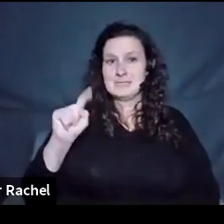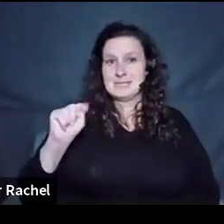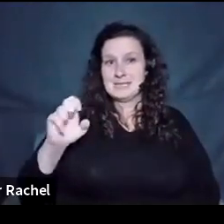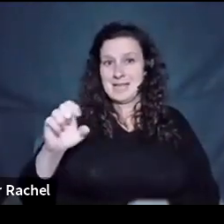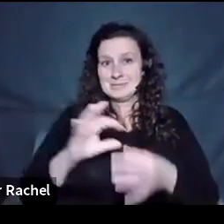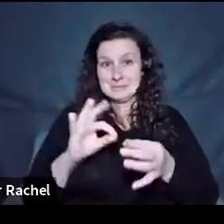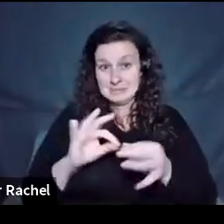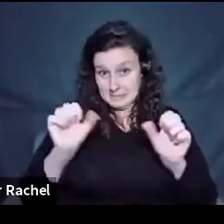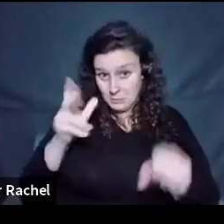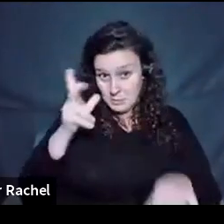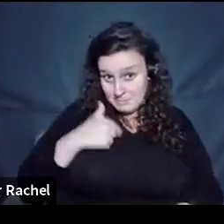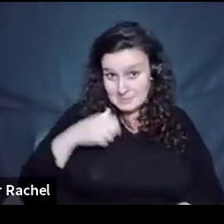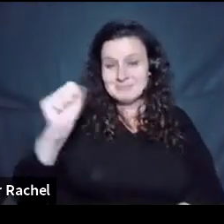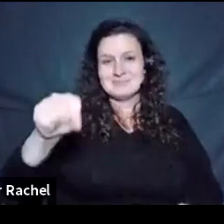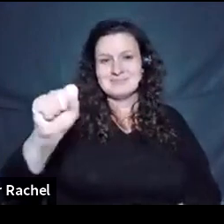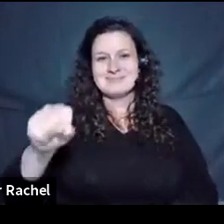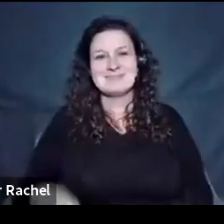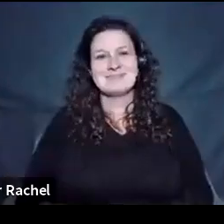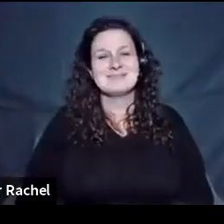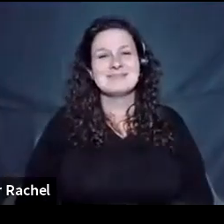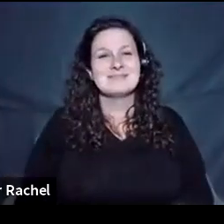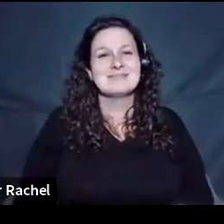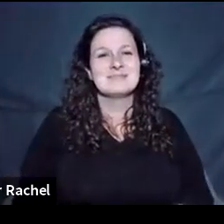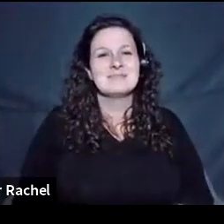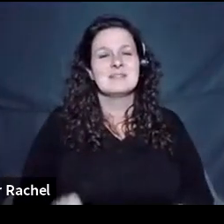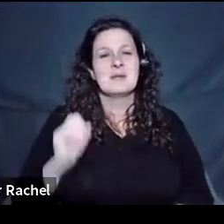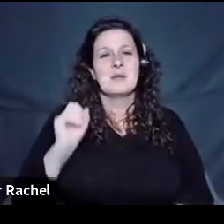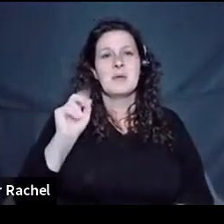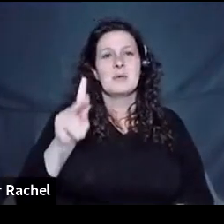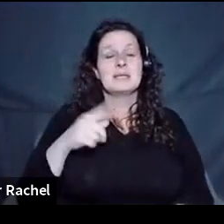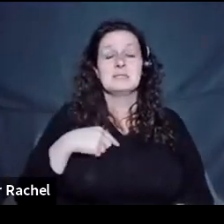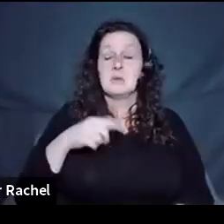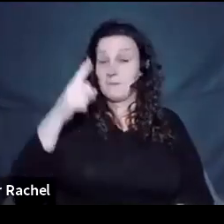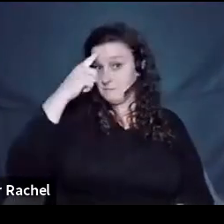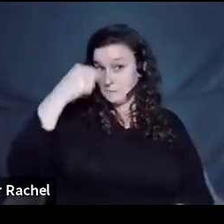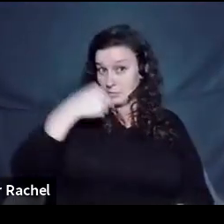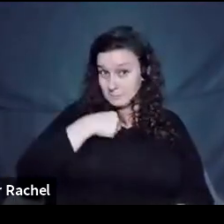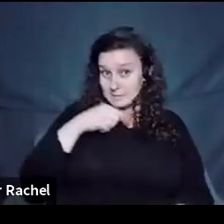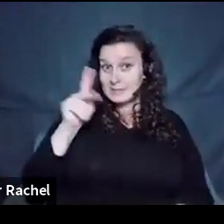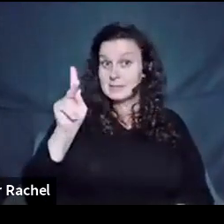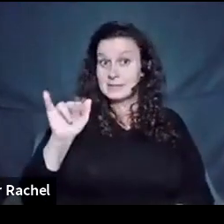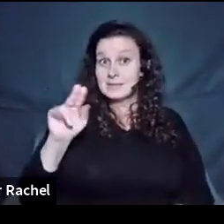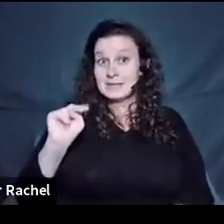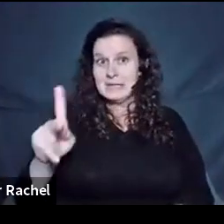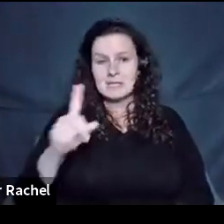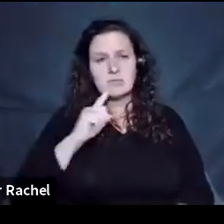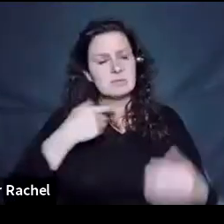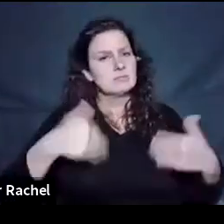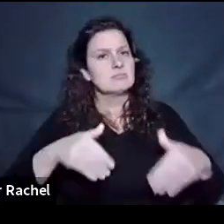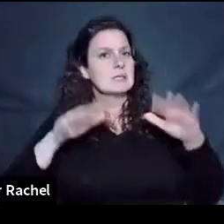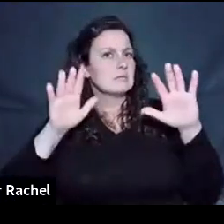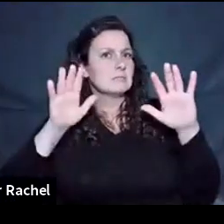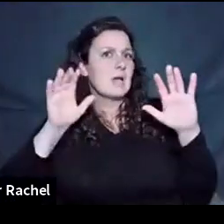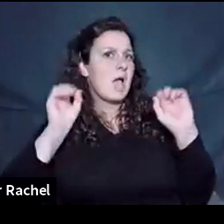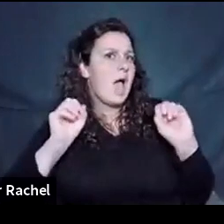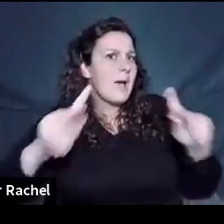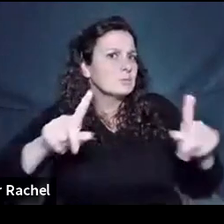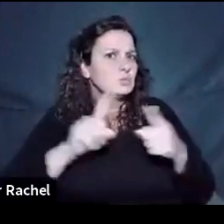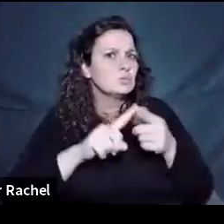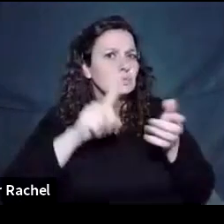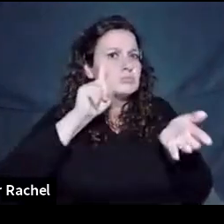can you hear me? Mm-hmm. Okay. All right, so for me, kink has been really an opportunity to